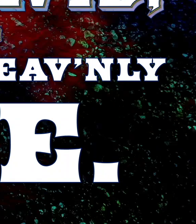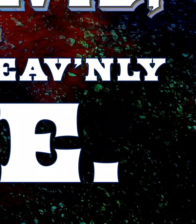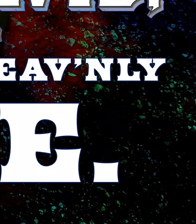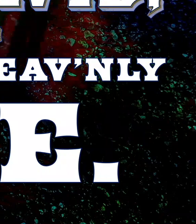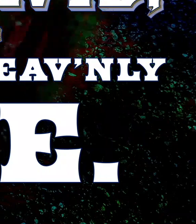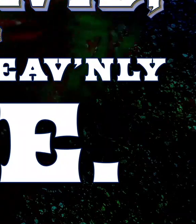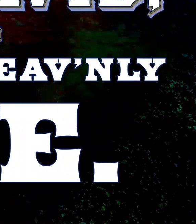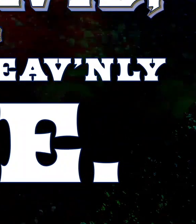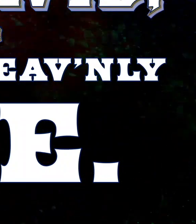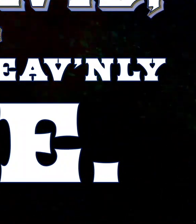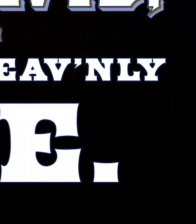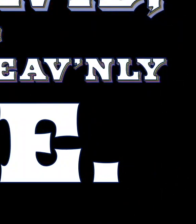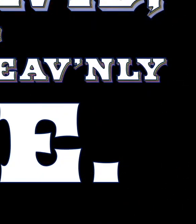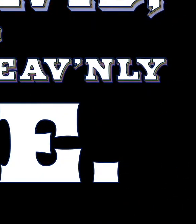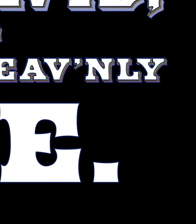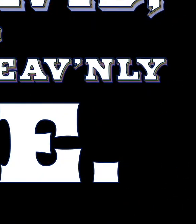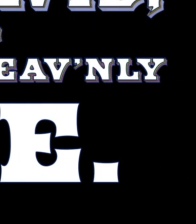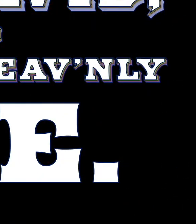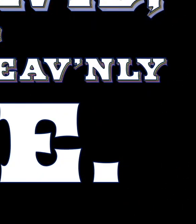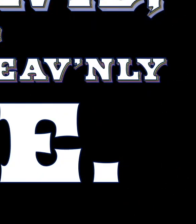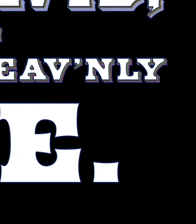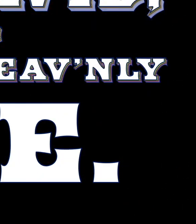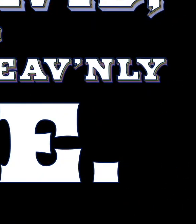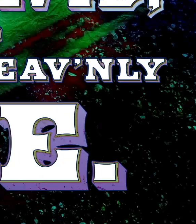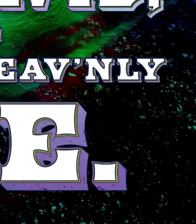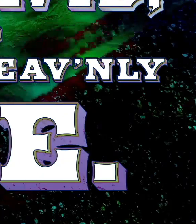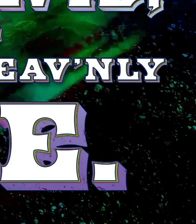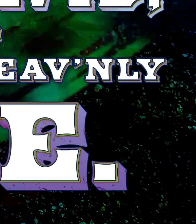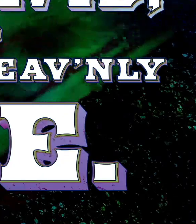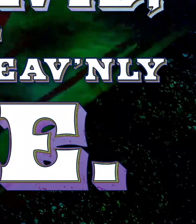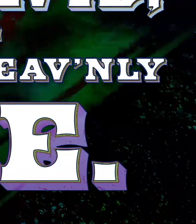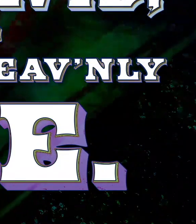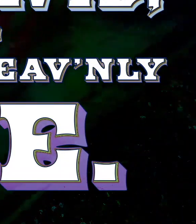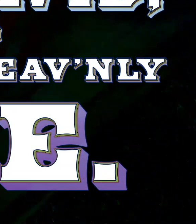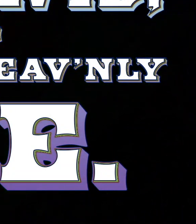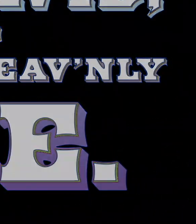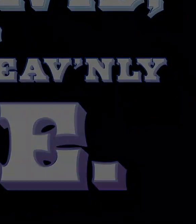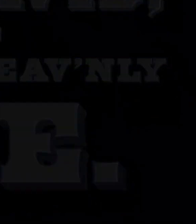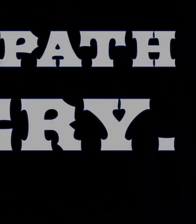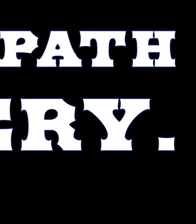and open wide our heavenly home.